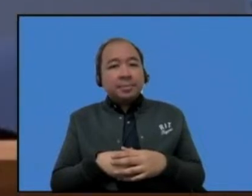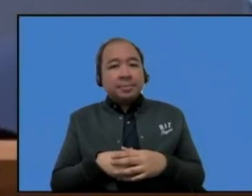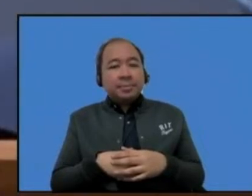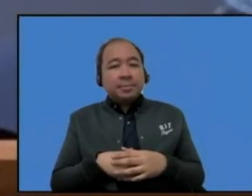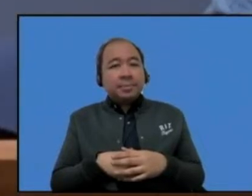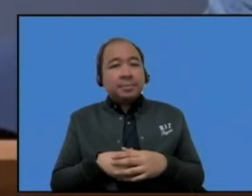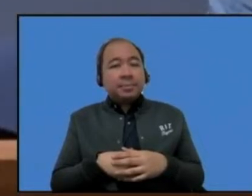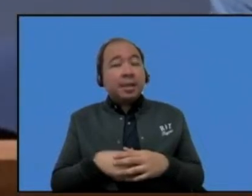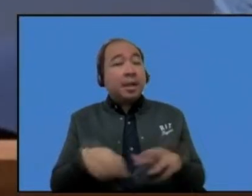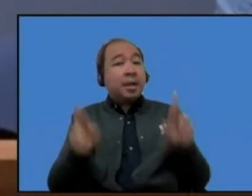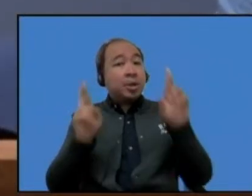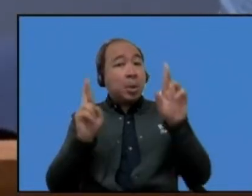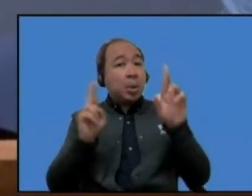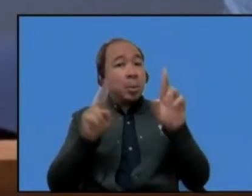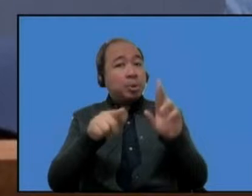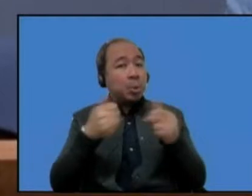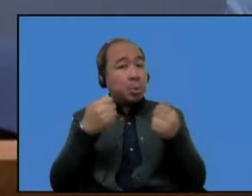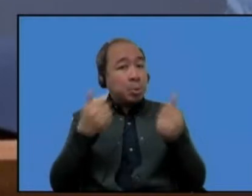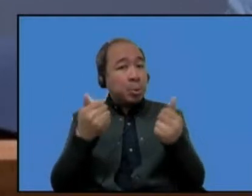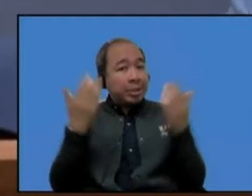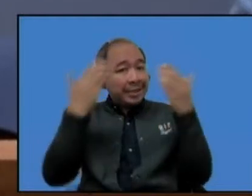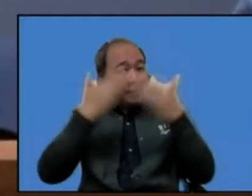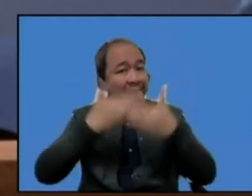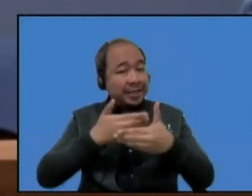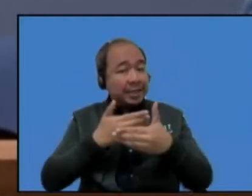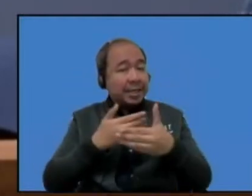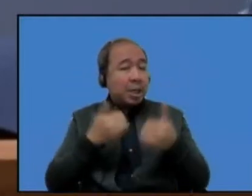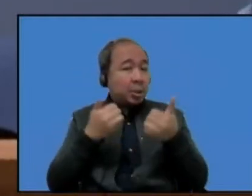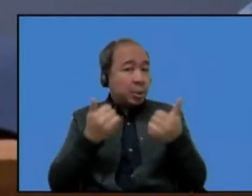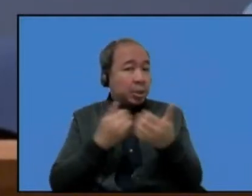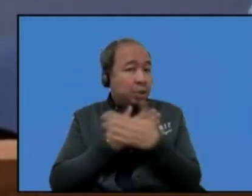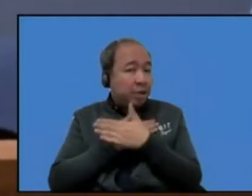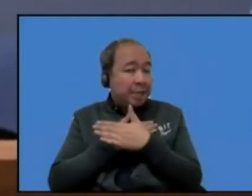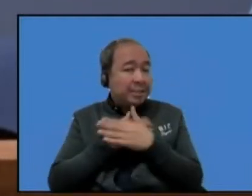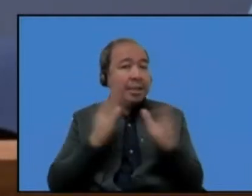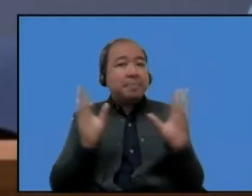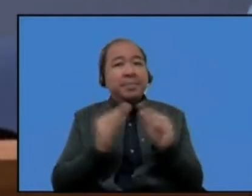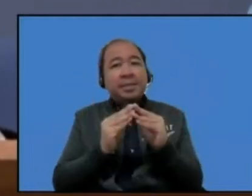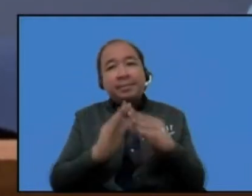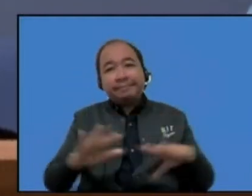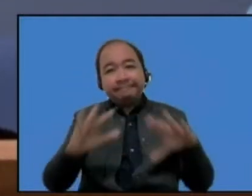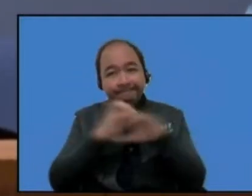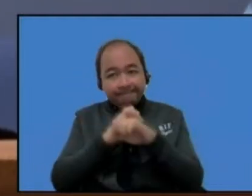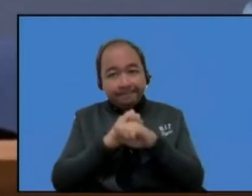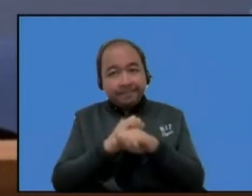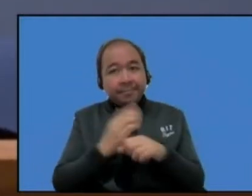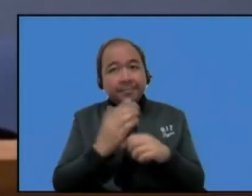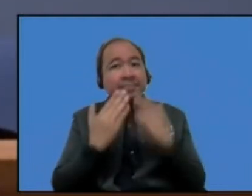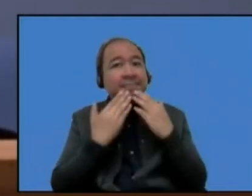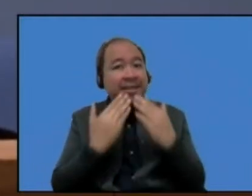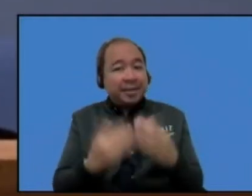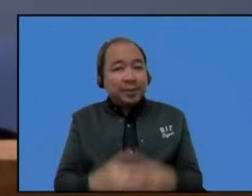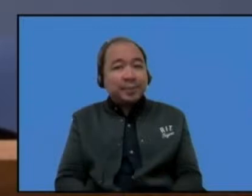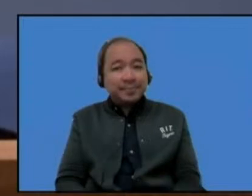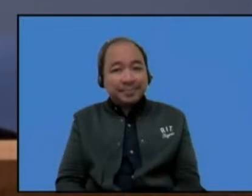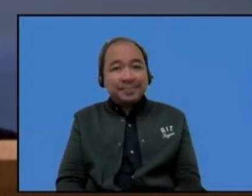I wish you a good evening and a good rest. The meeting is now adjourned. Thank you so much.